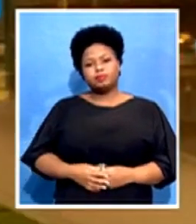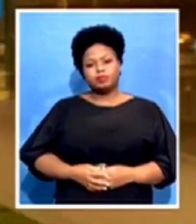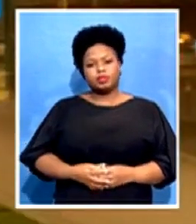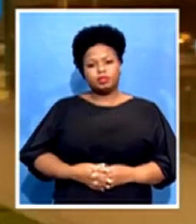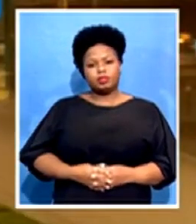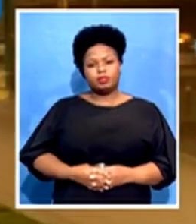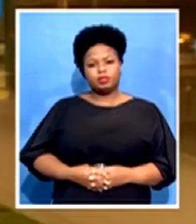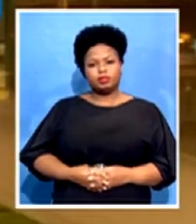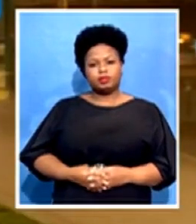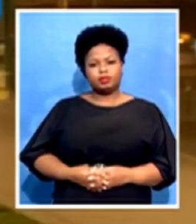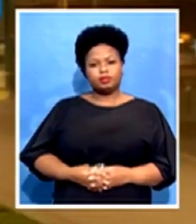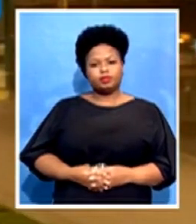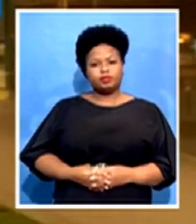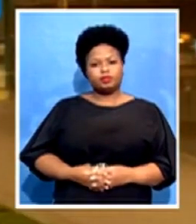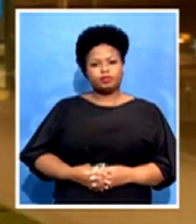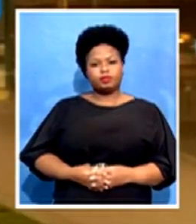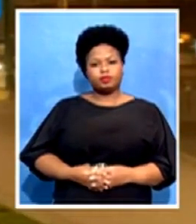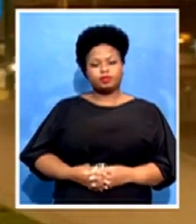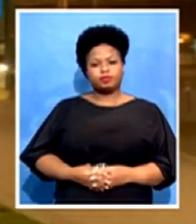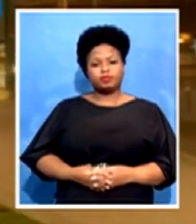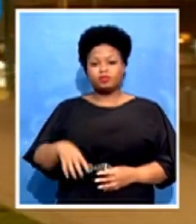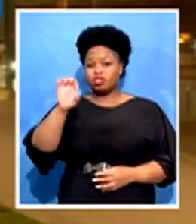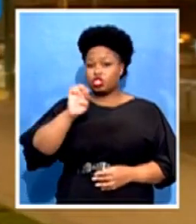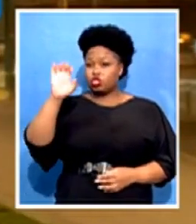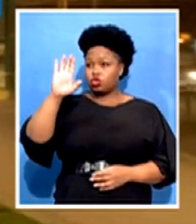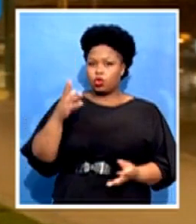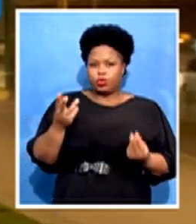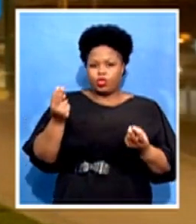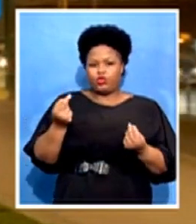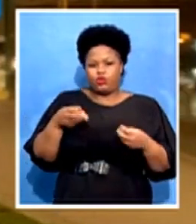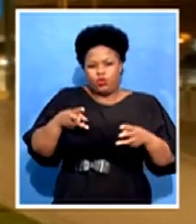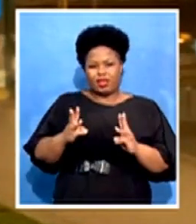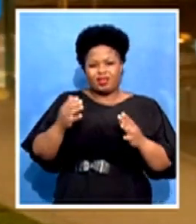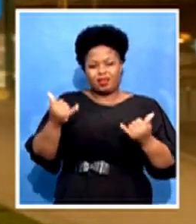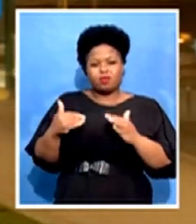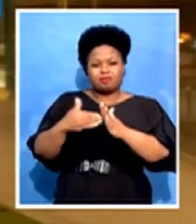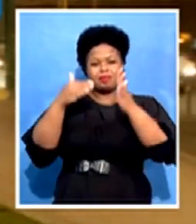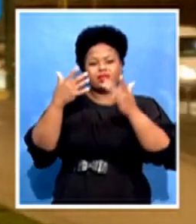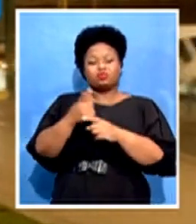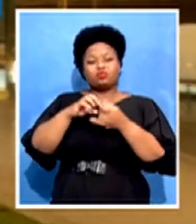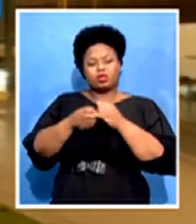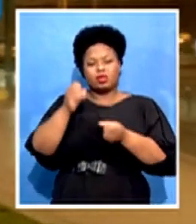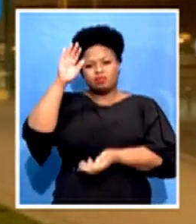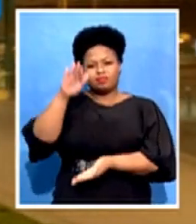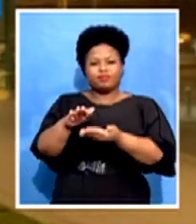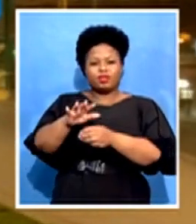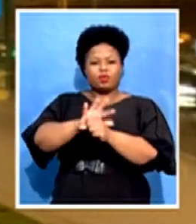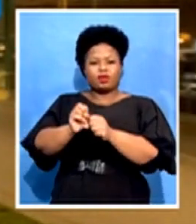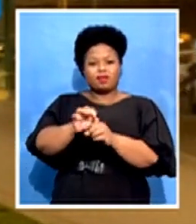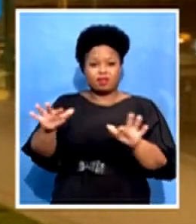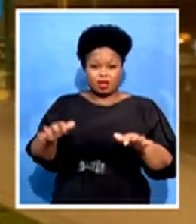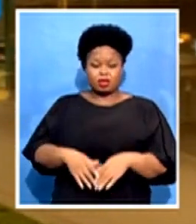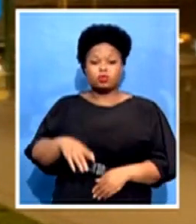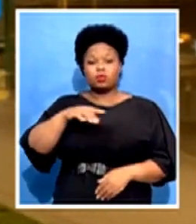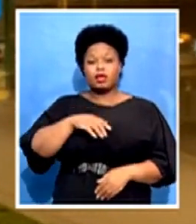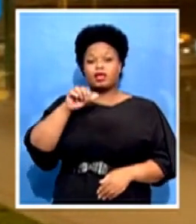Europe has added a new weapon to its armoury for its fight against COVID-19, with the EU regulator giving the green light